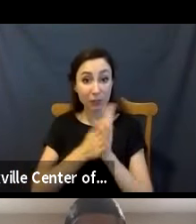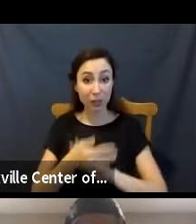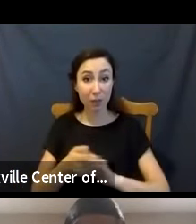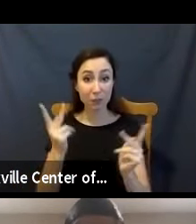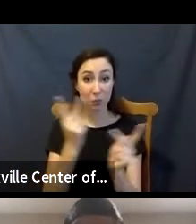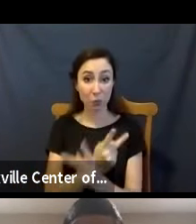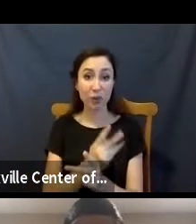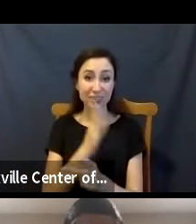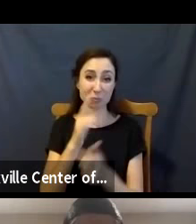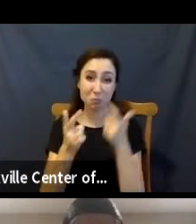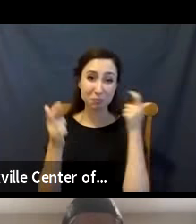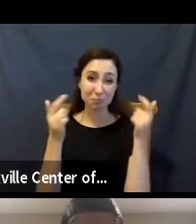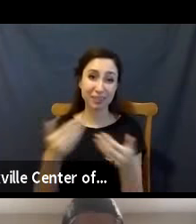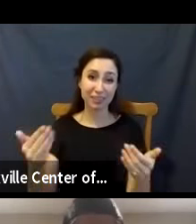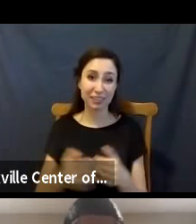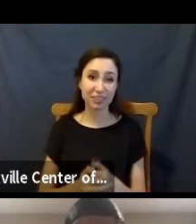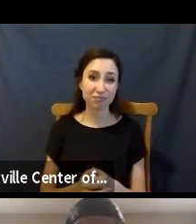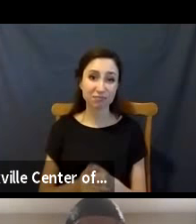than it is right now.